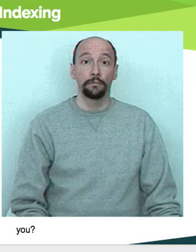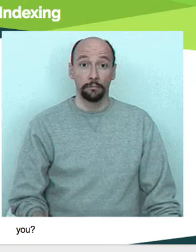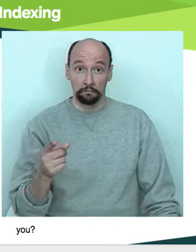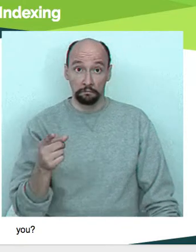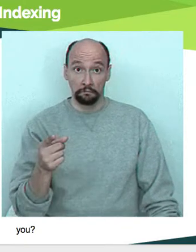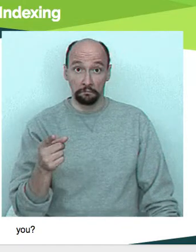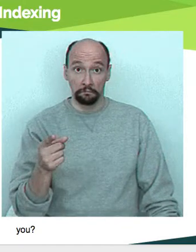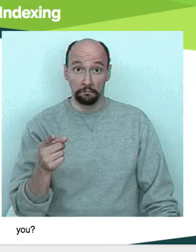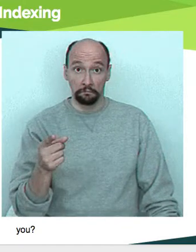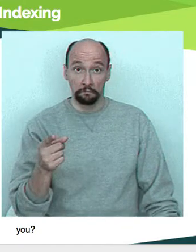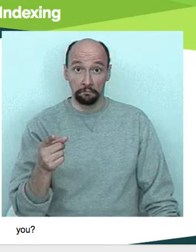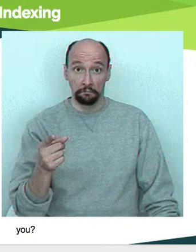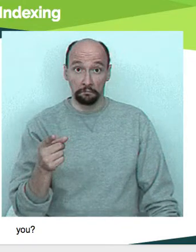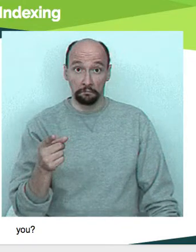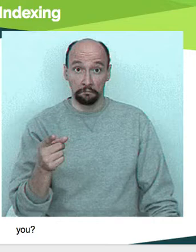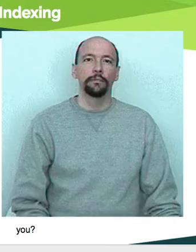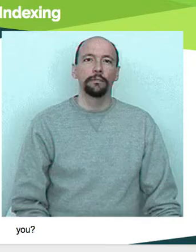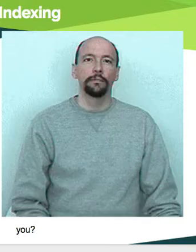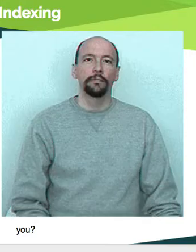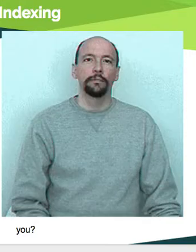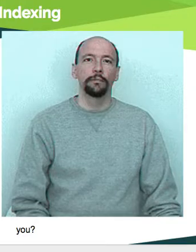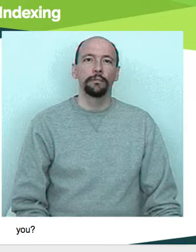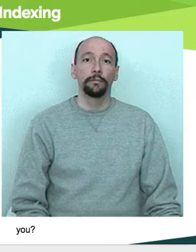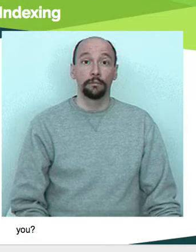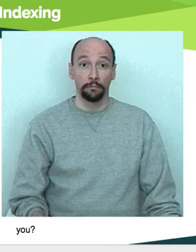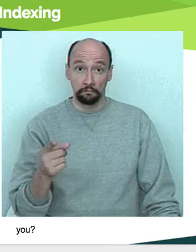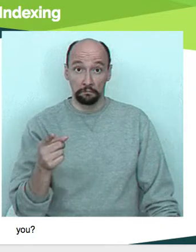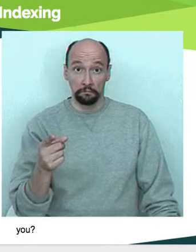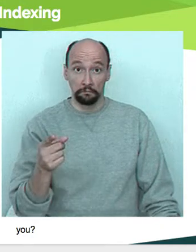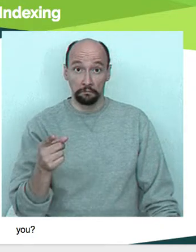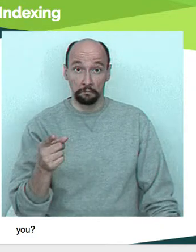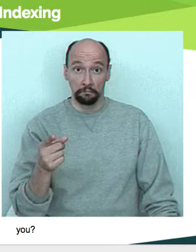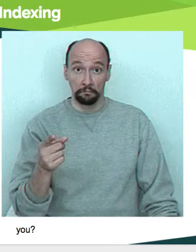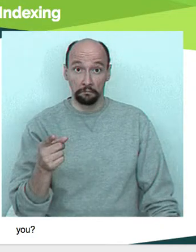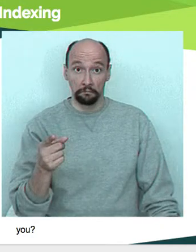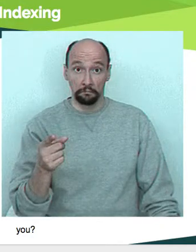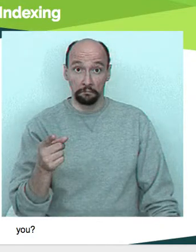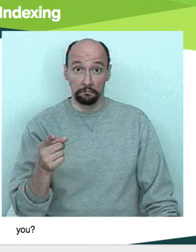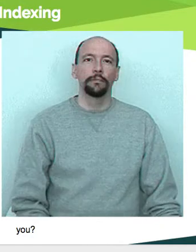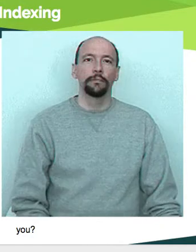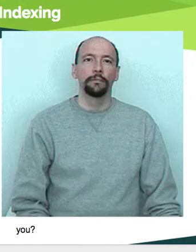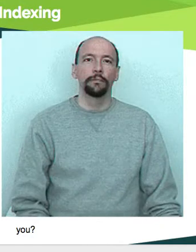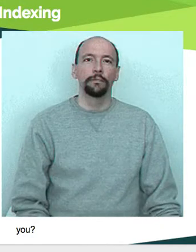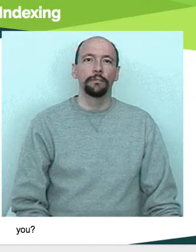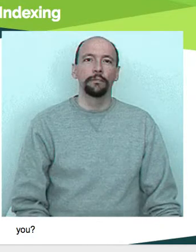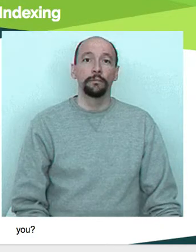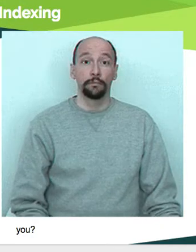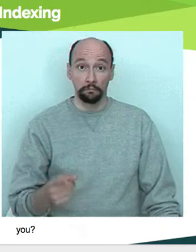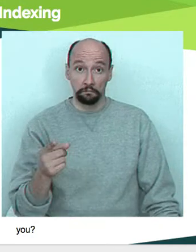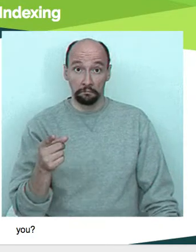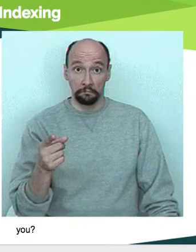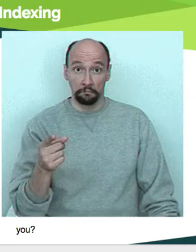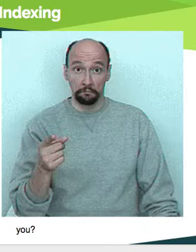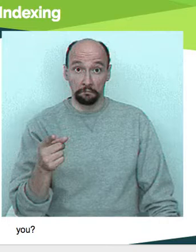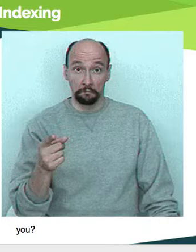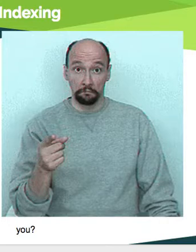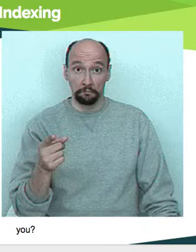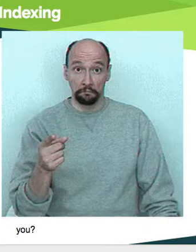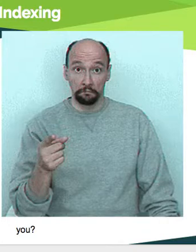space that that person has left the room uh and to refer back to that person so that's called spatial reference